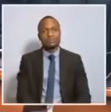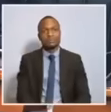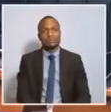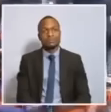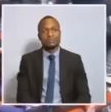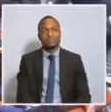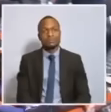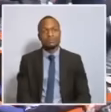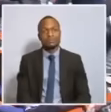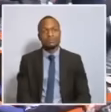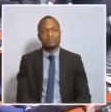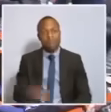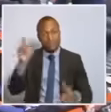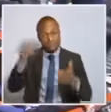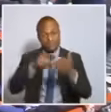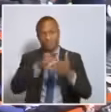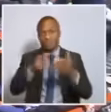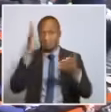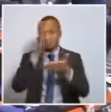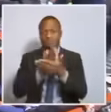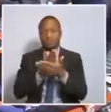Business is suspended for a few minutes.